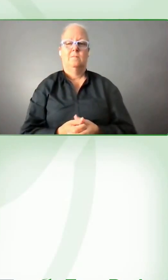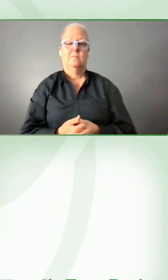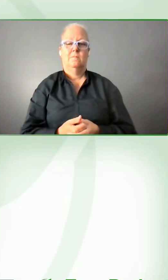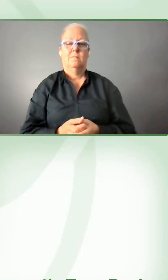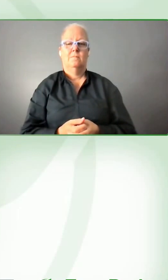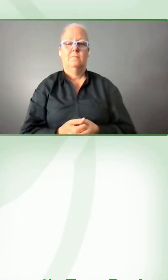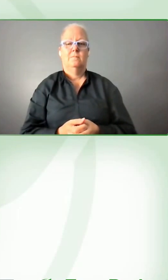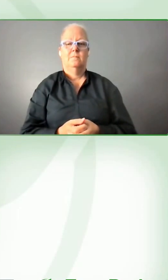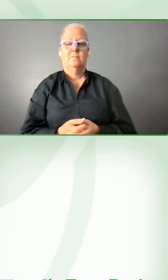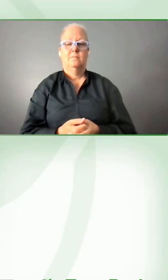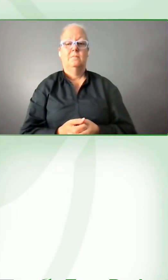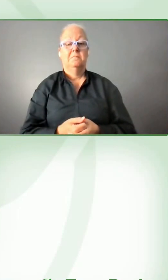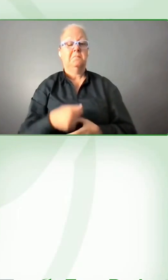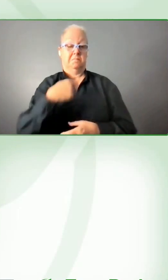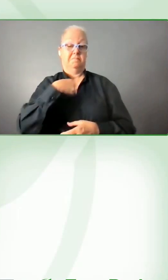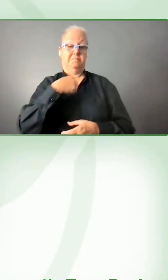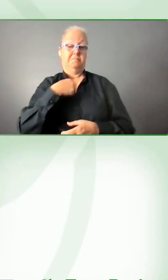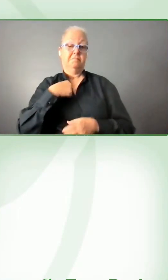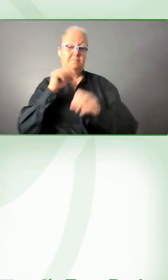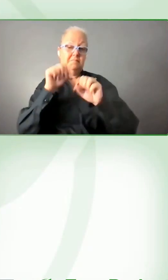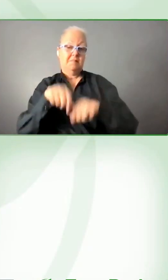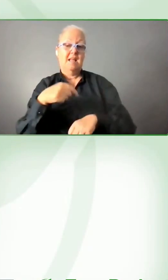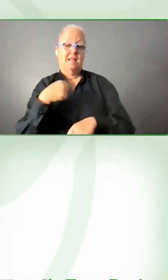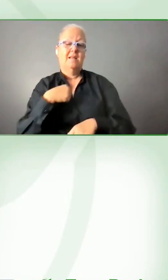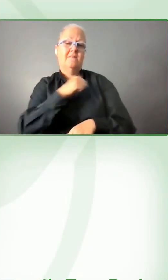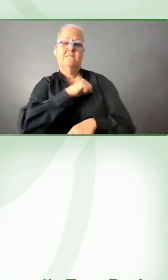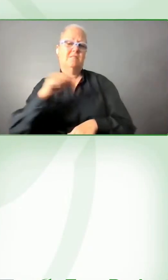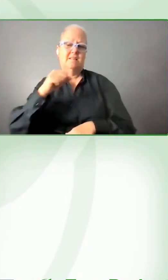Yeah, I can respond really quick.